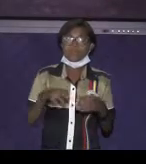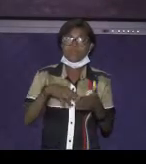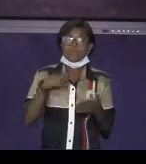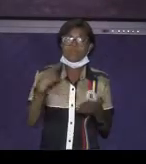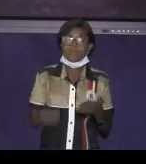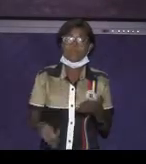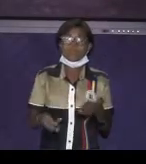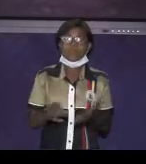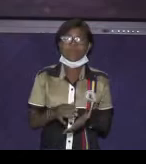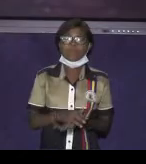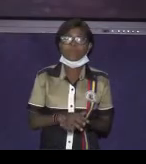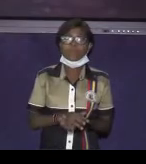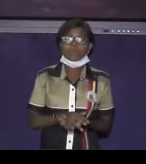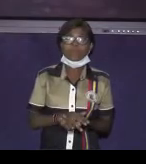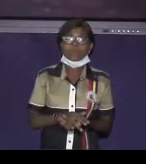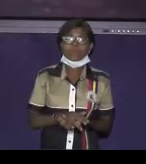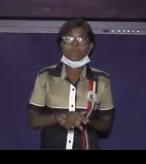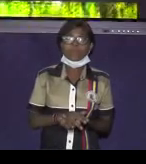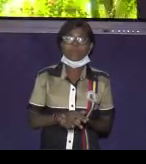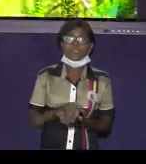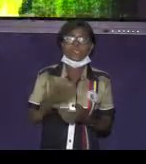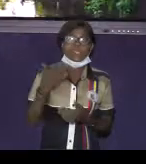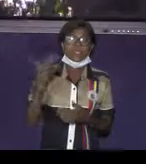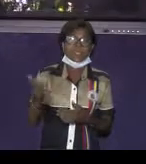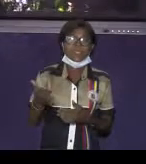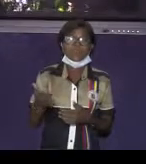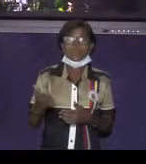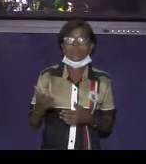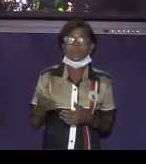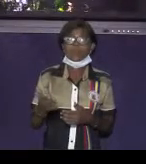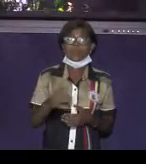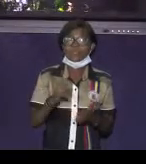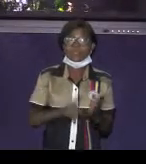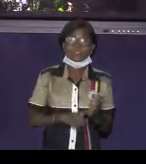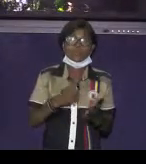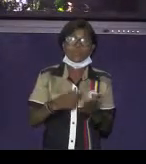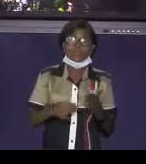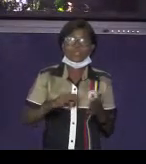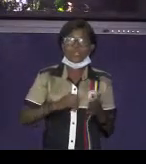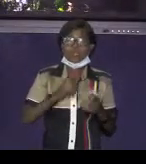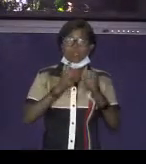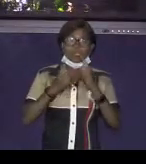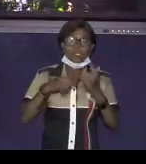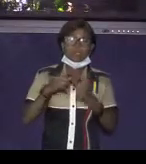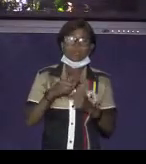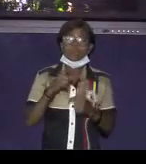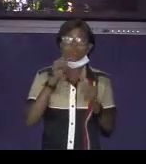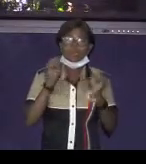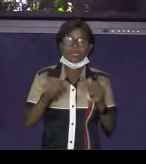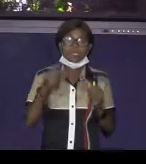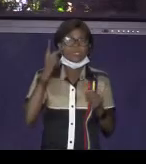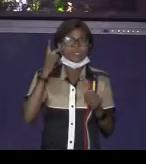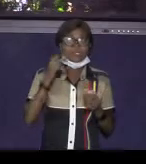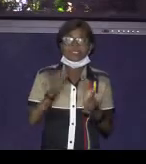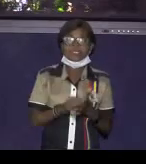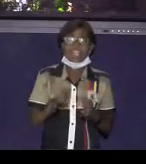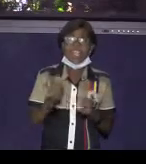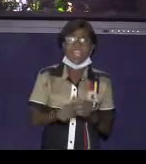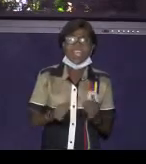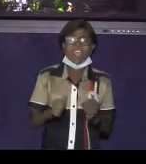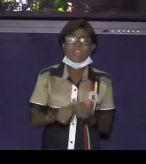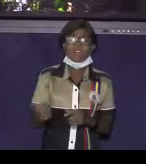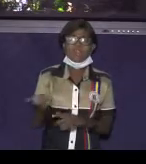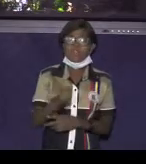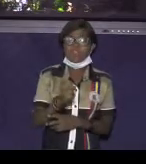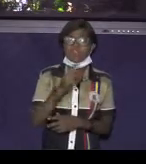of rainfall. This is what I'm talking about. You can see that everywhere. This is